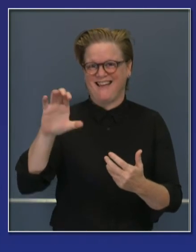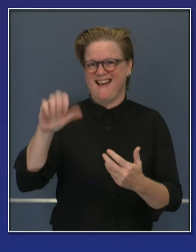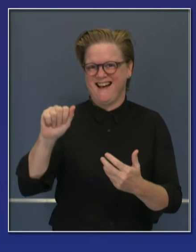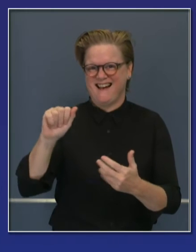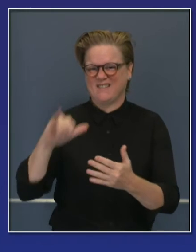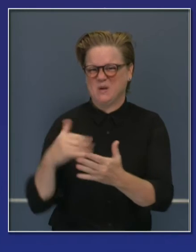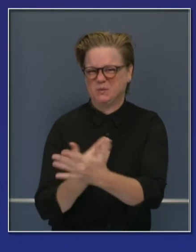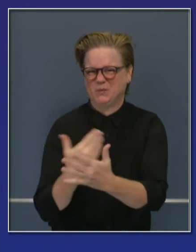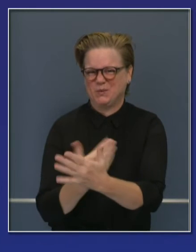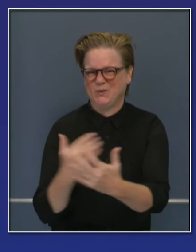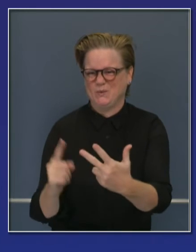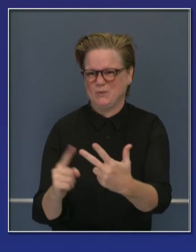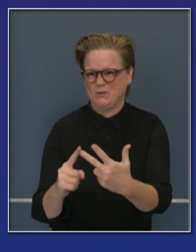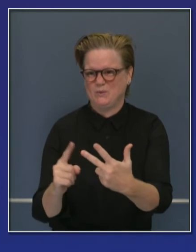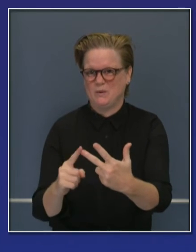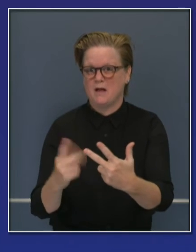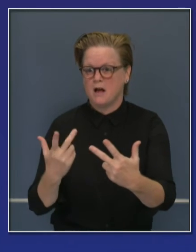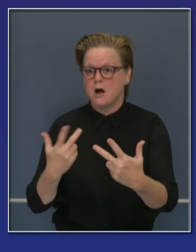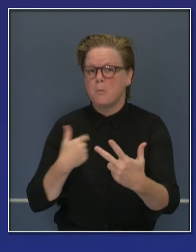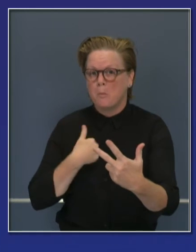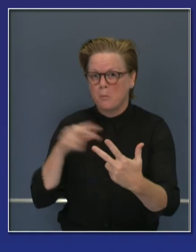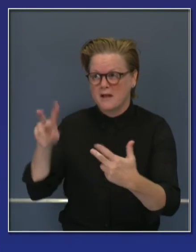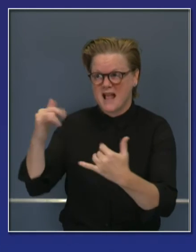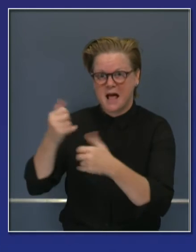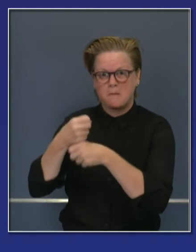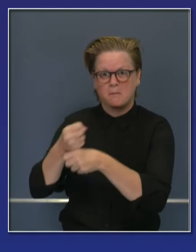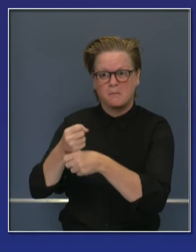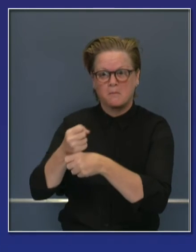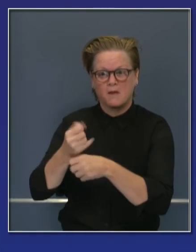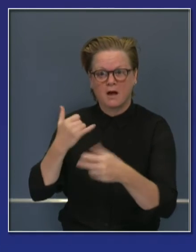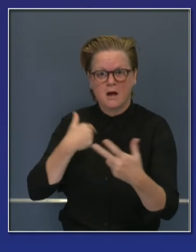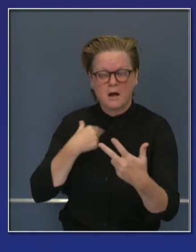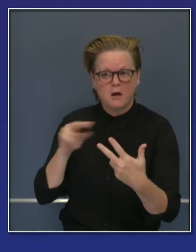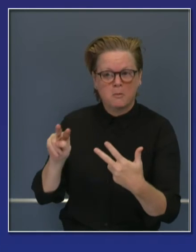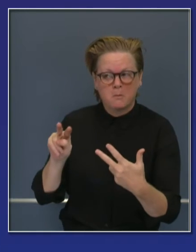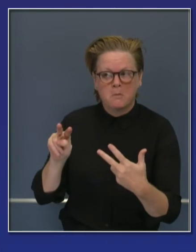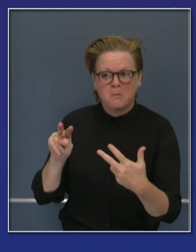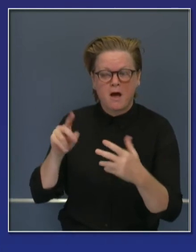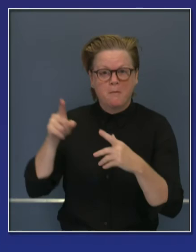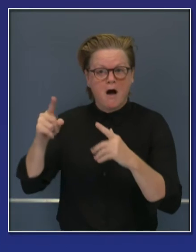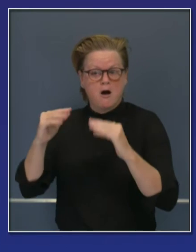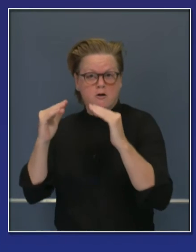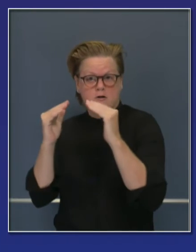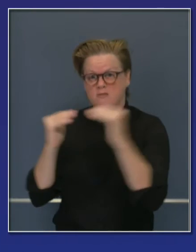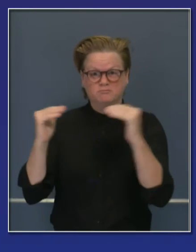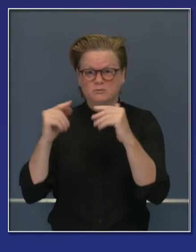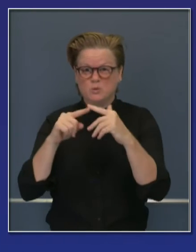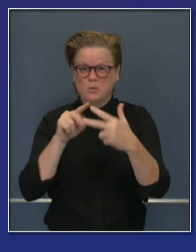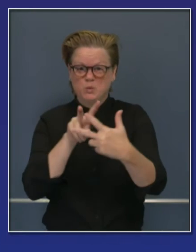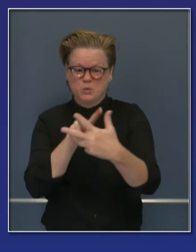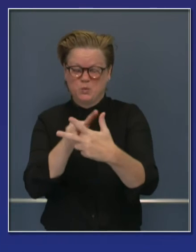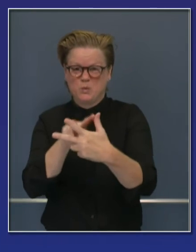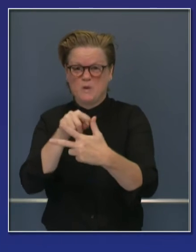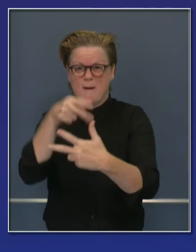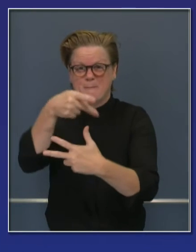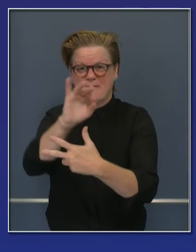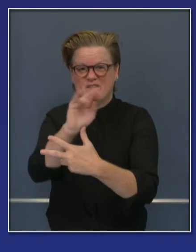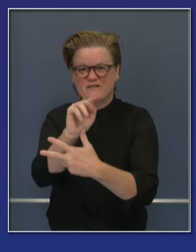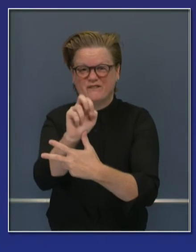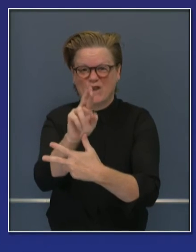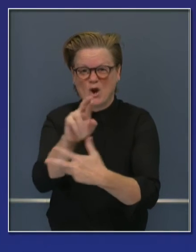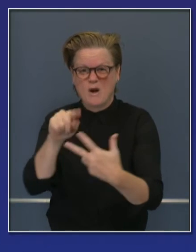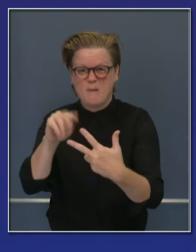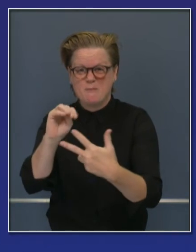of efficacy that the Pfizer and Moderna have, but nonetheless encouraging news. We are waiting for this